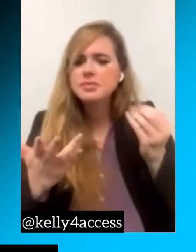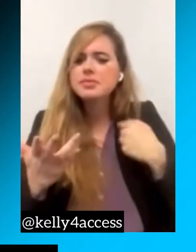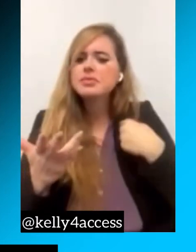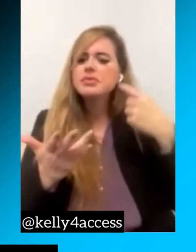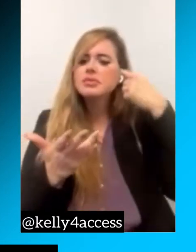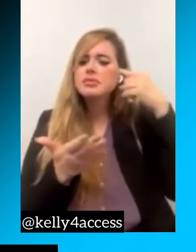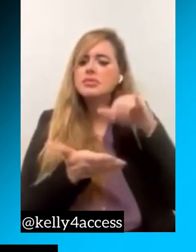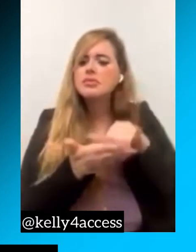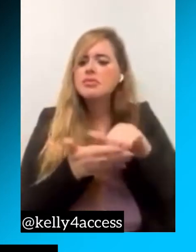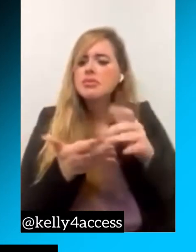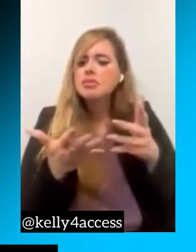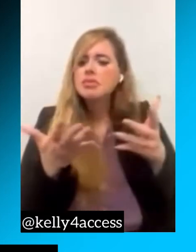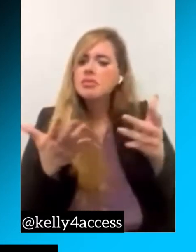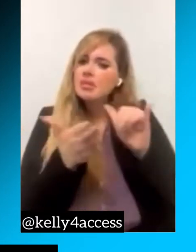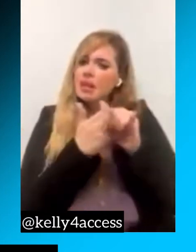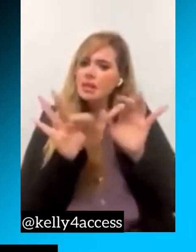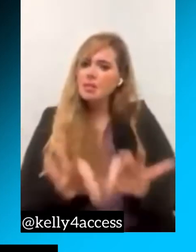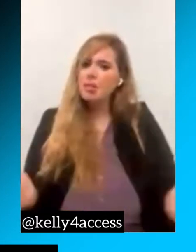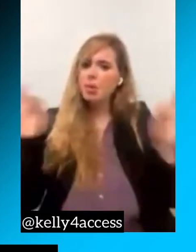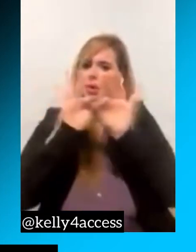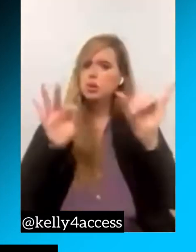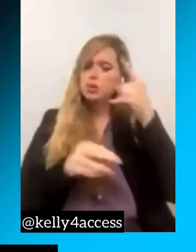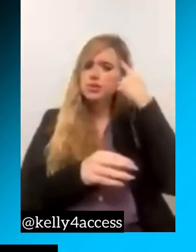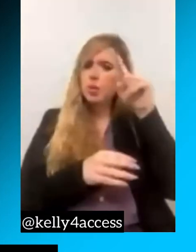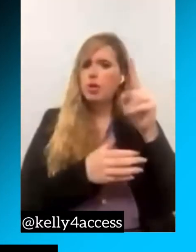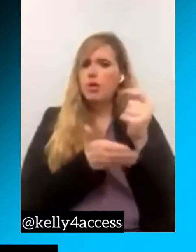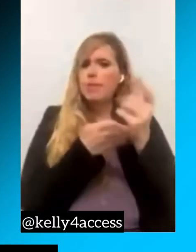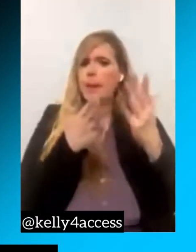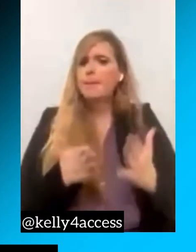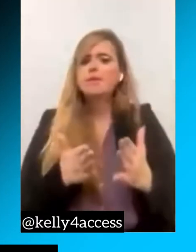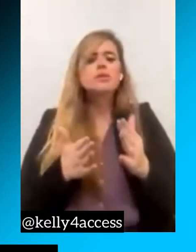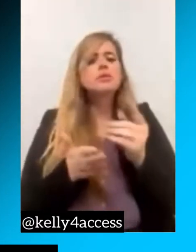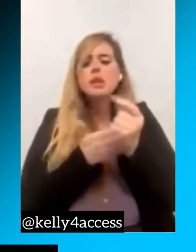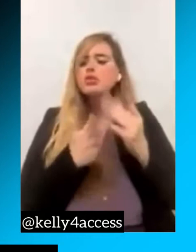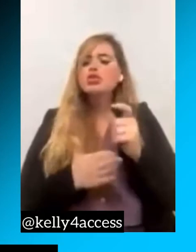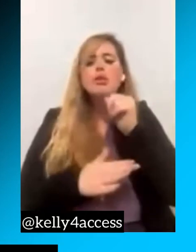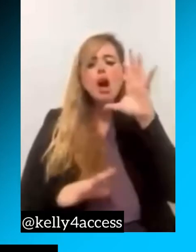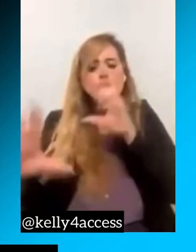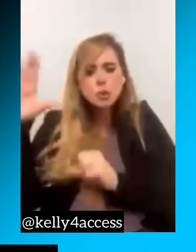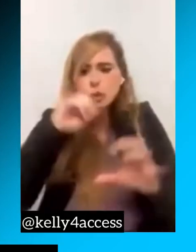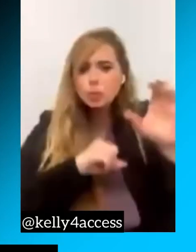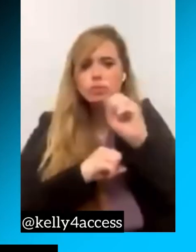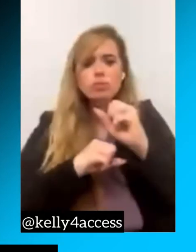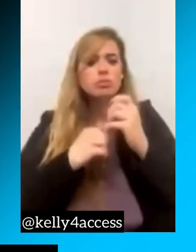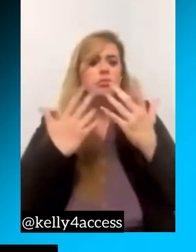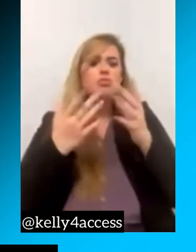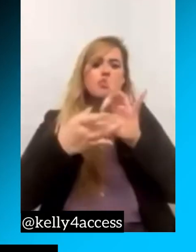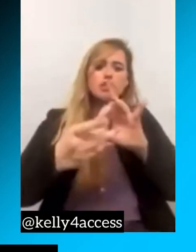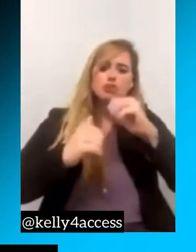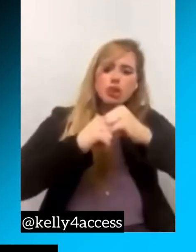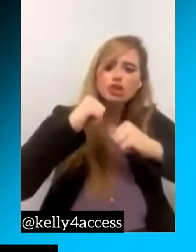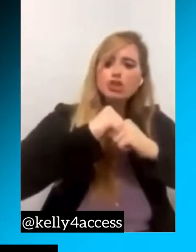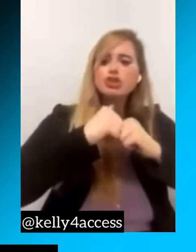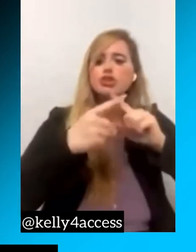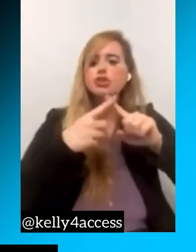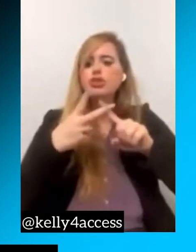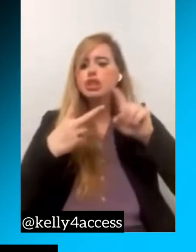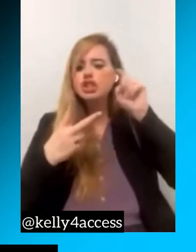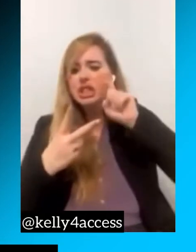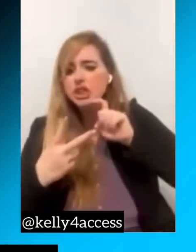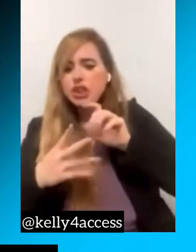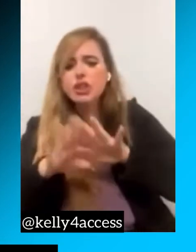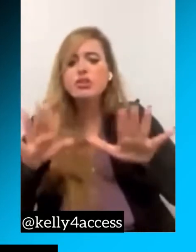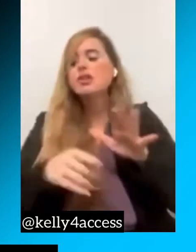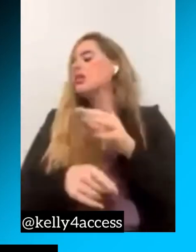too for therapists. Like, you should not assume the structure or the gender or Just any don't of assume that, and anything.